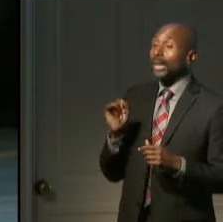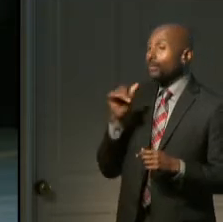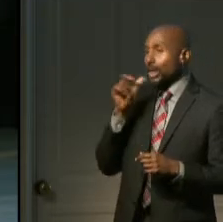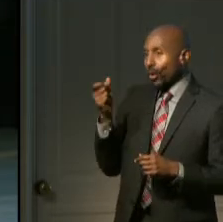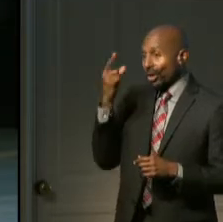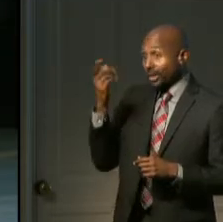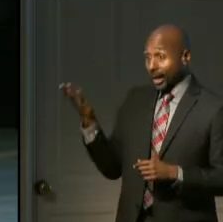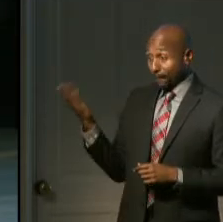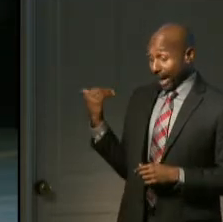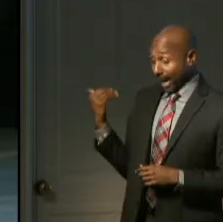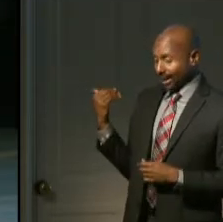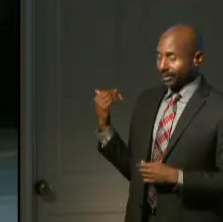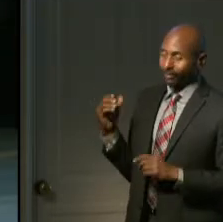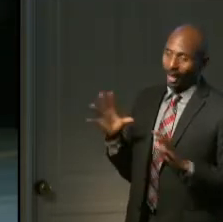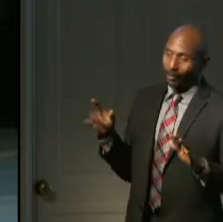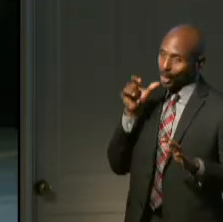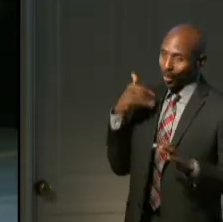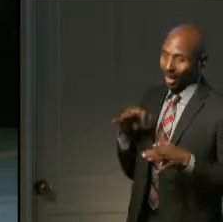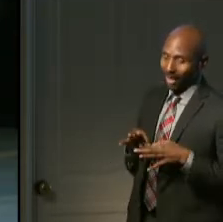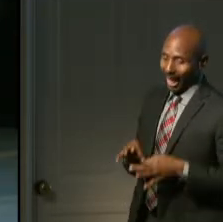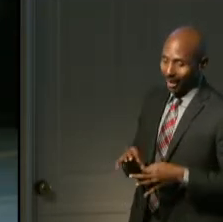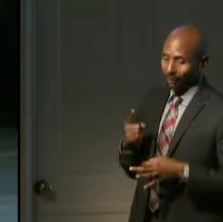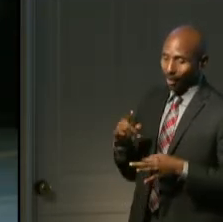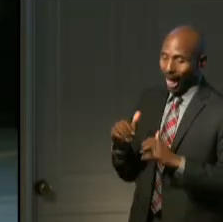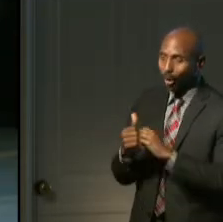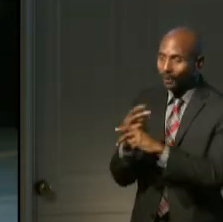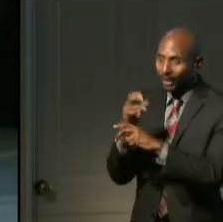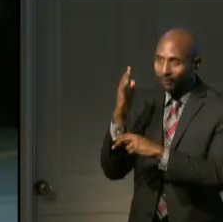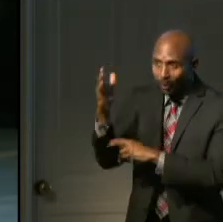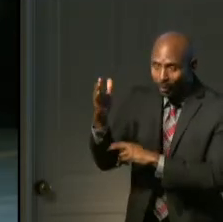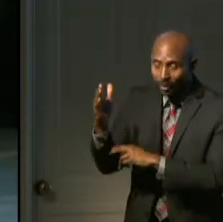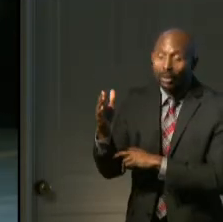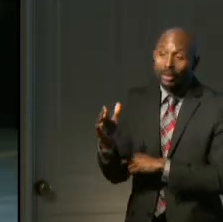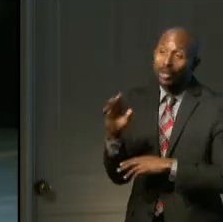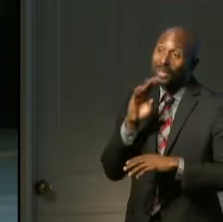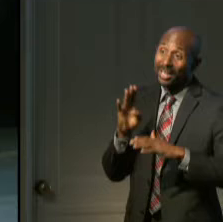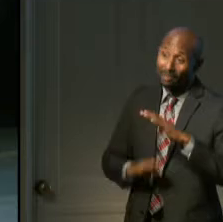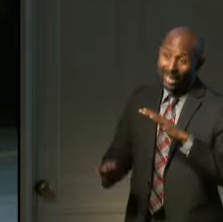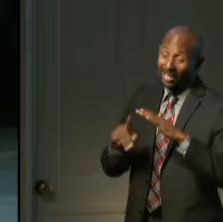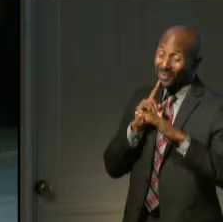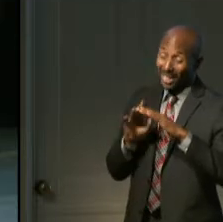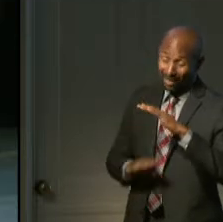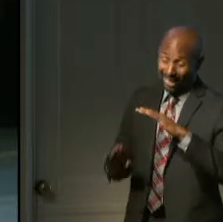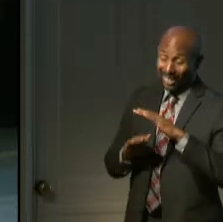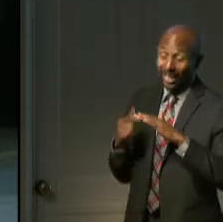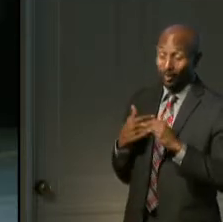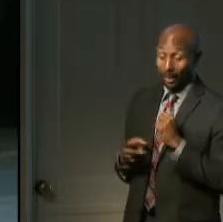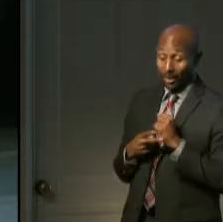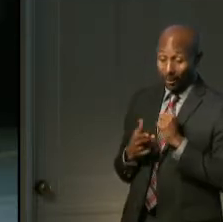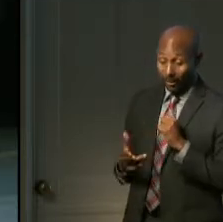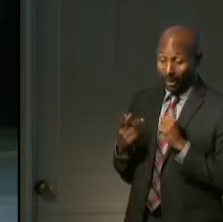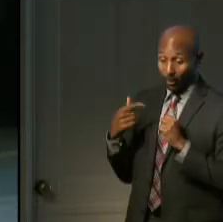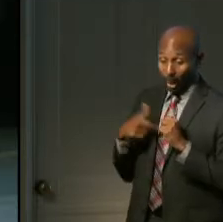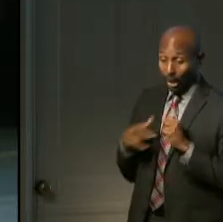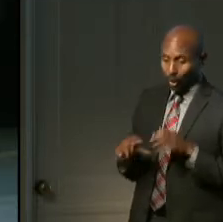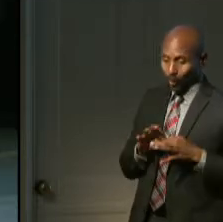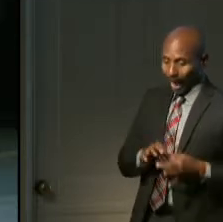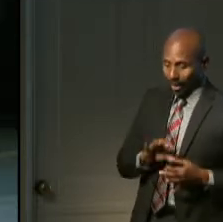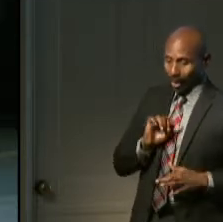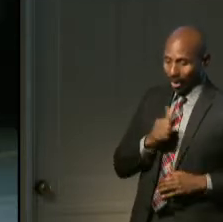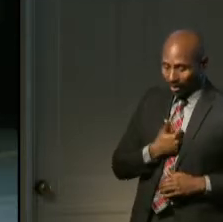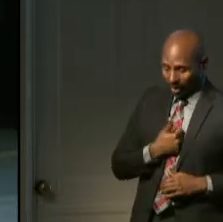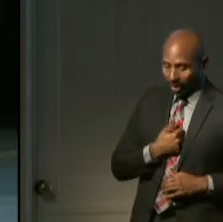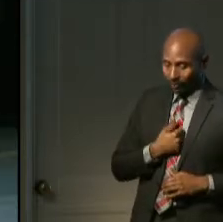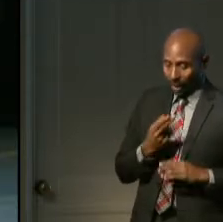obviously we don't really have any anchors into how we figure out the future. So I think fundamentally we preserve things so that we can have that anchor as a way